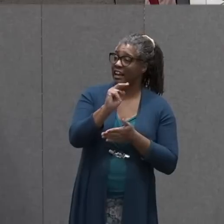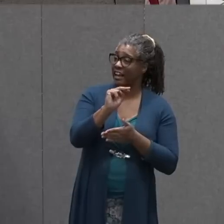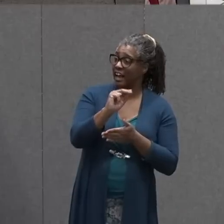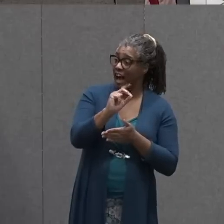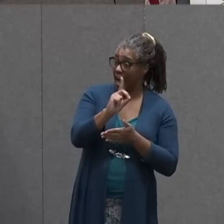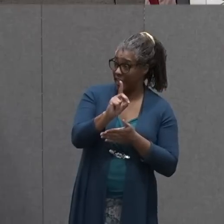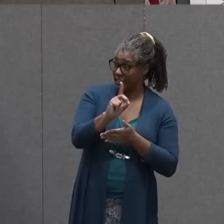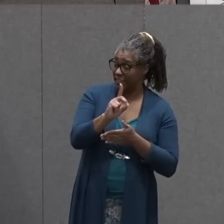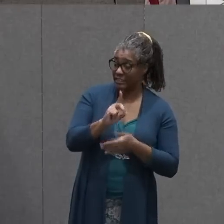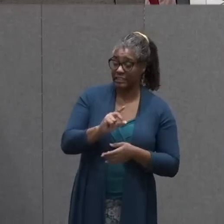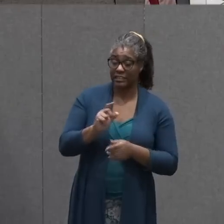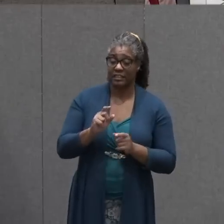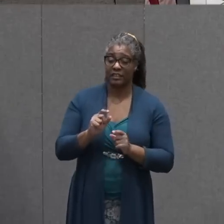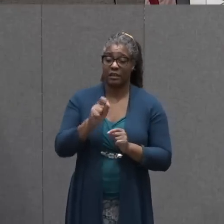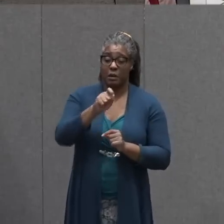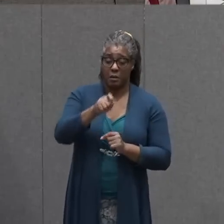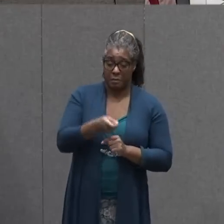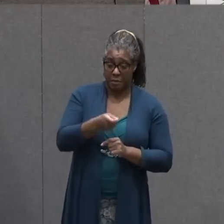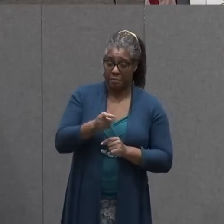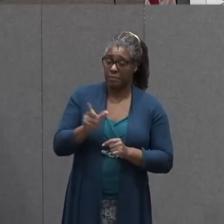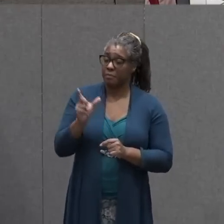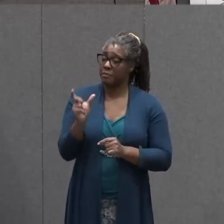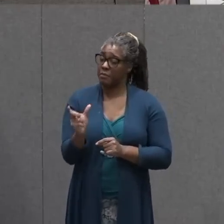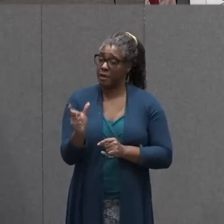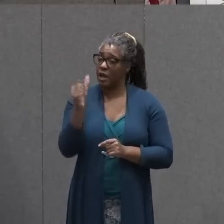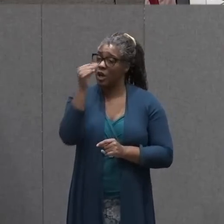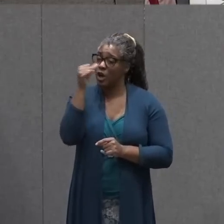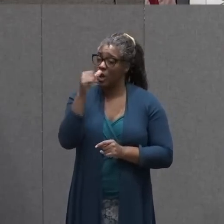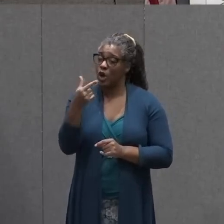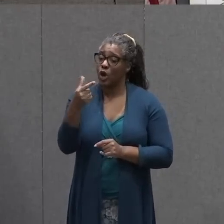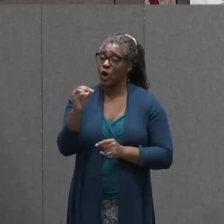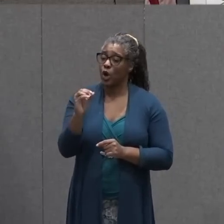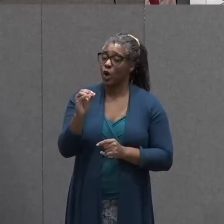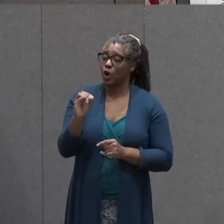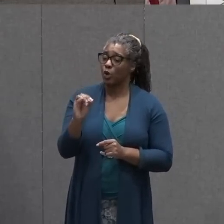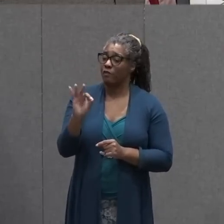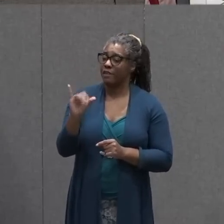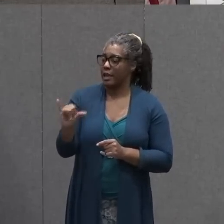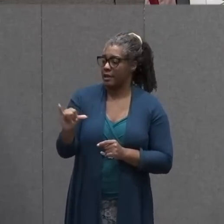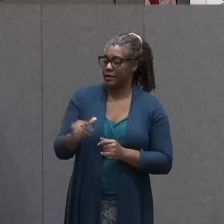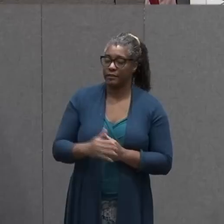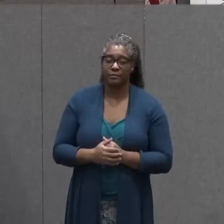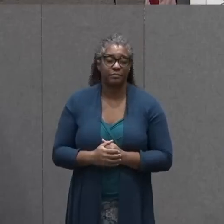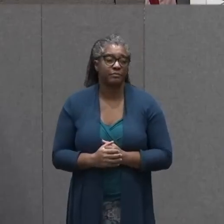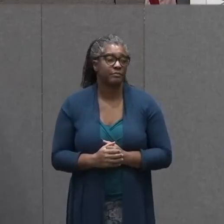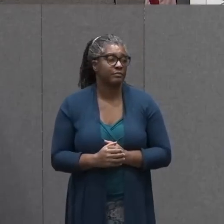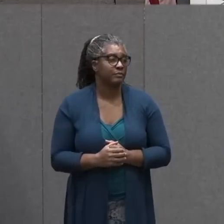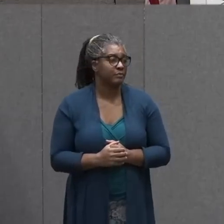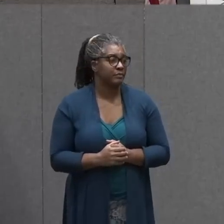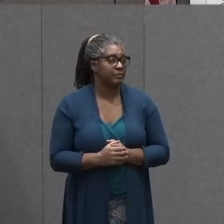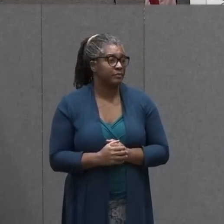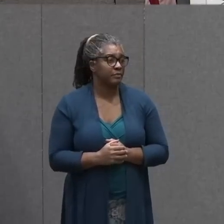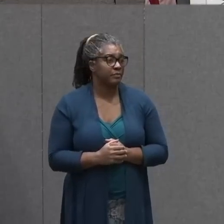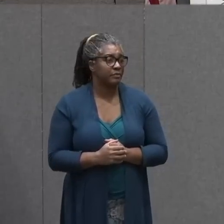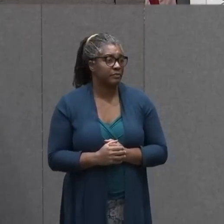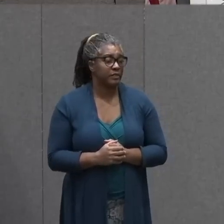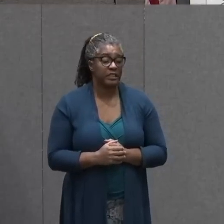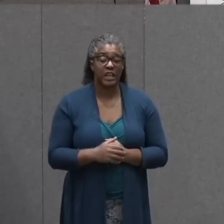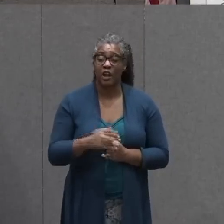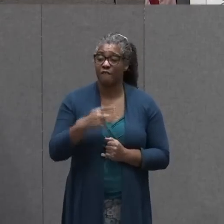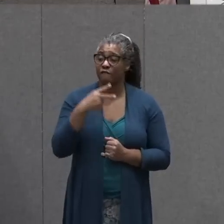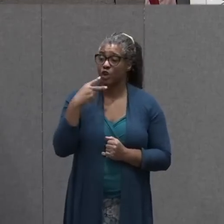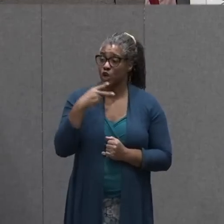Mr. R. Kind, goofy. Now we need So 3. a verb, but the verb has to have an ing.